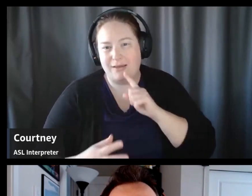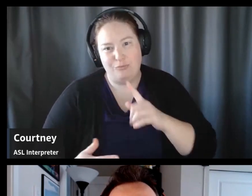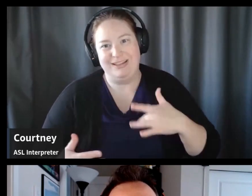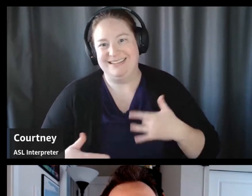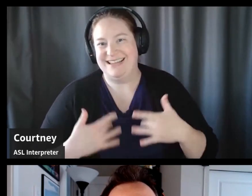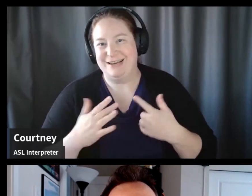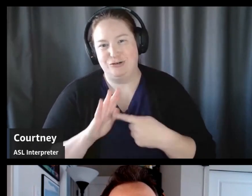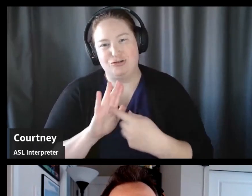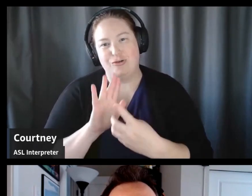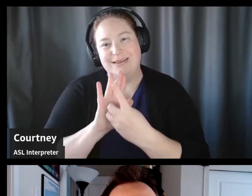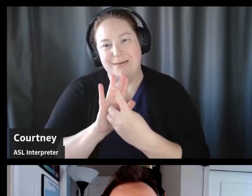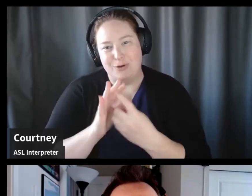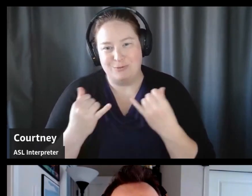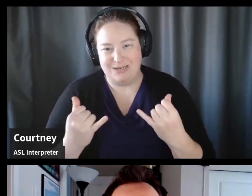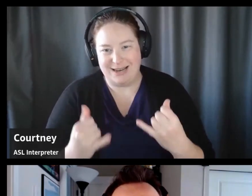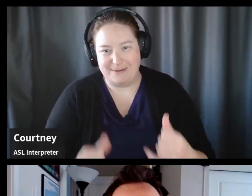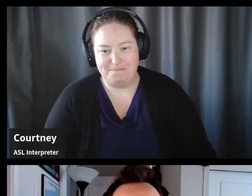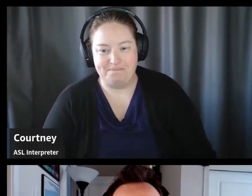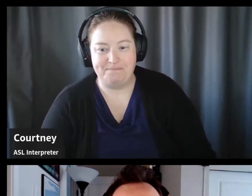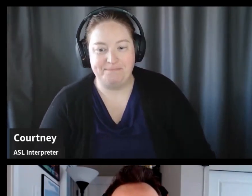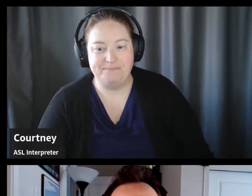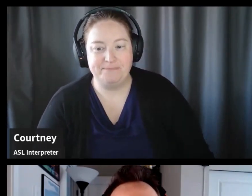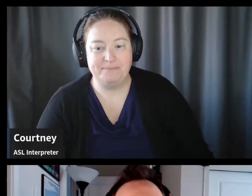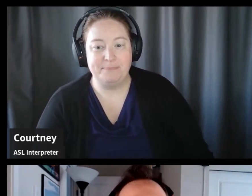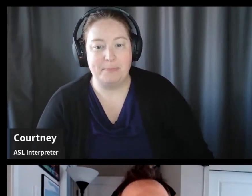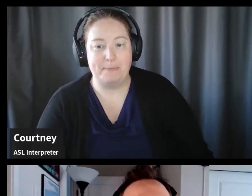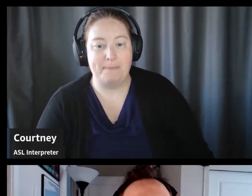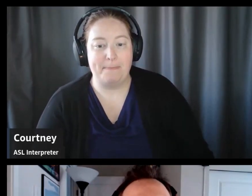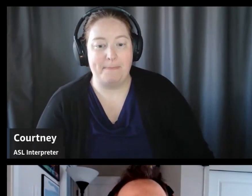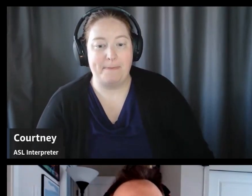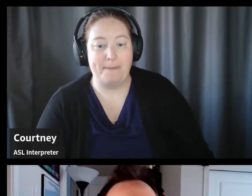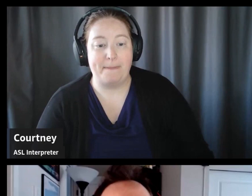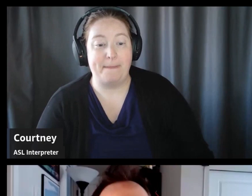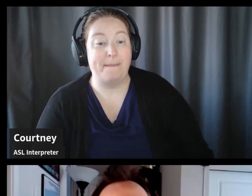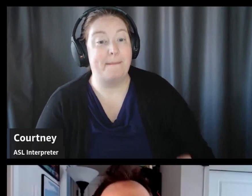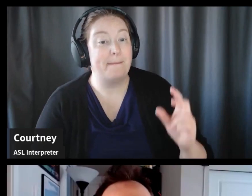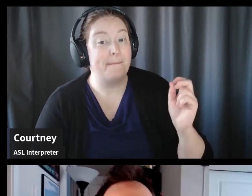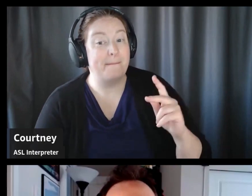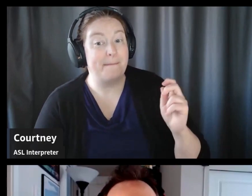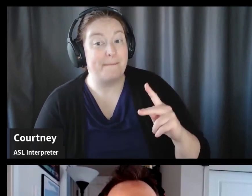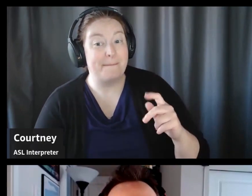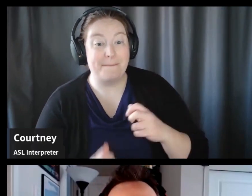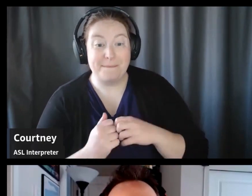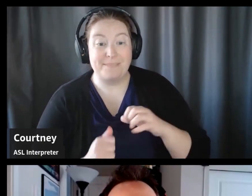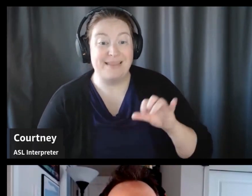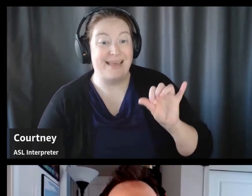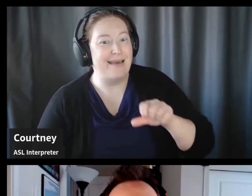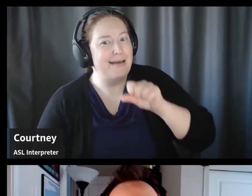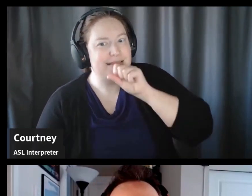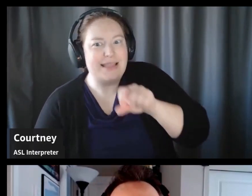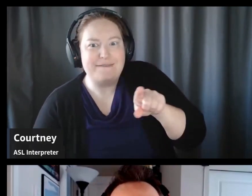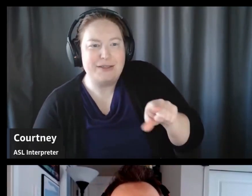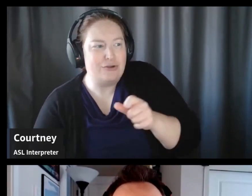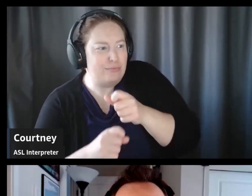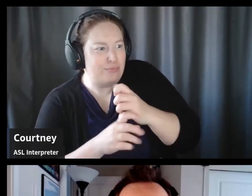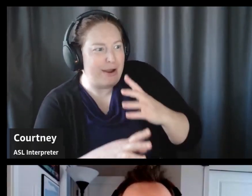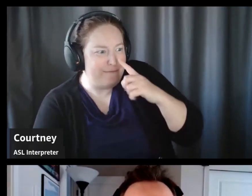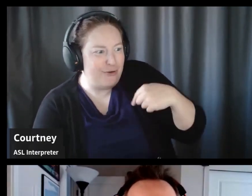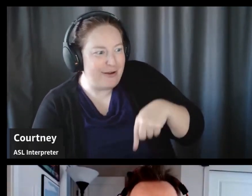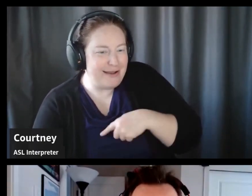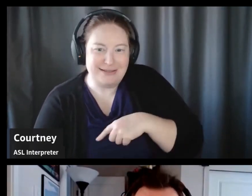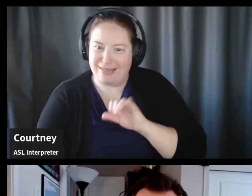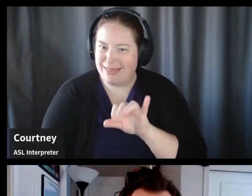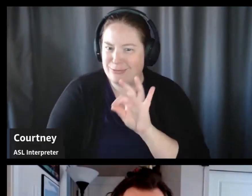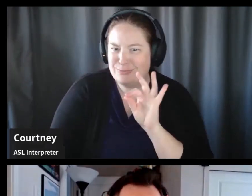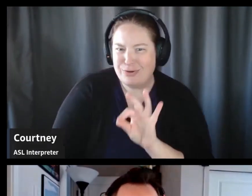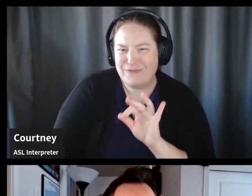today. All right. And with that cue, I love that you queued us up there. I was going to say that was perfect. Yeah.